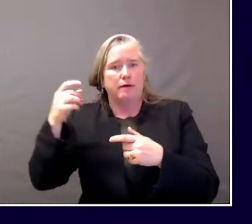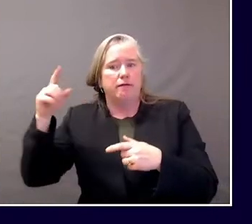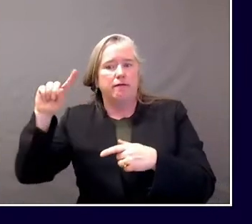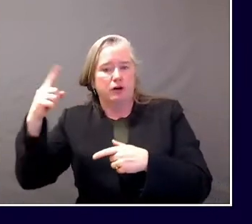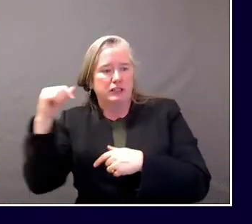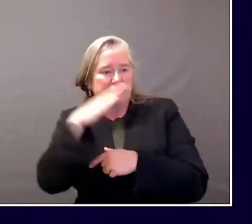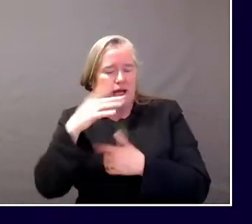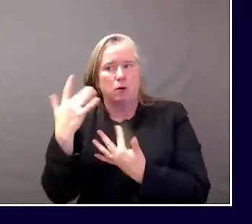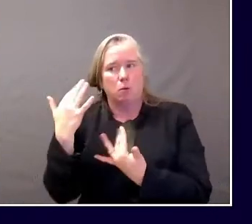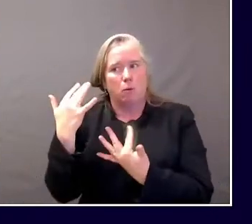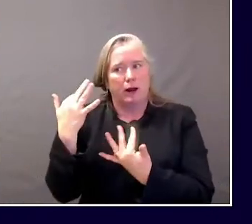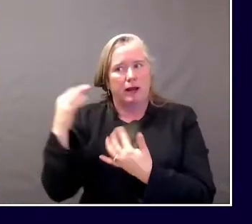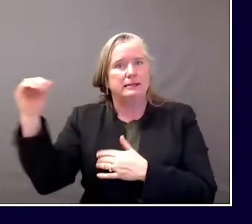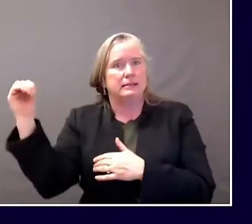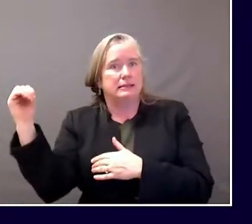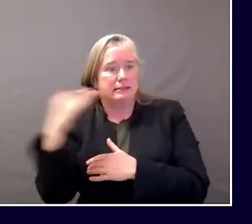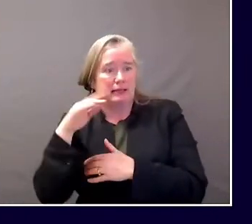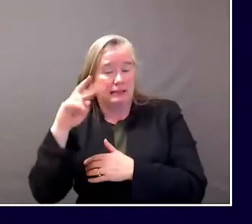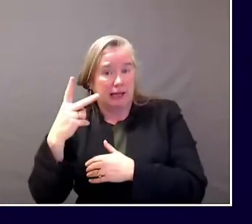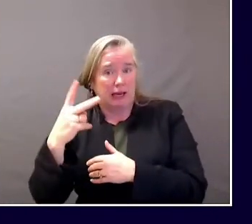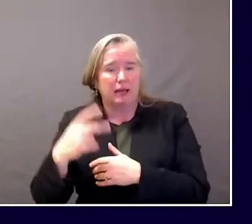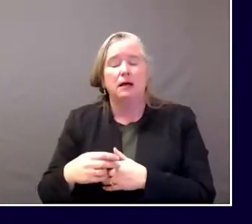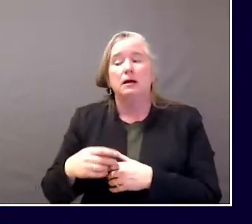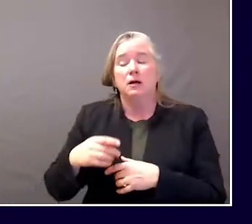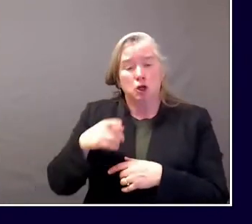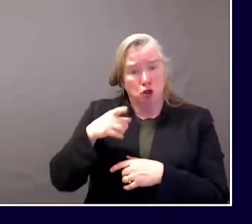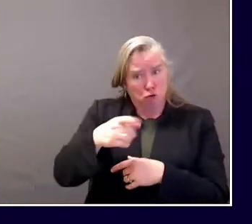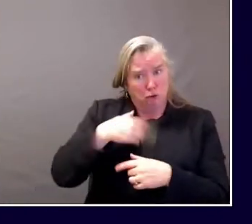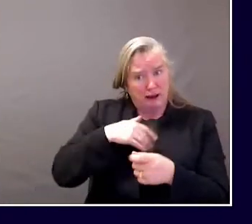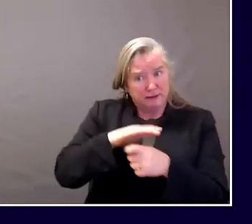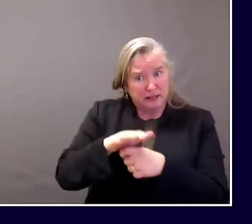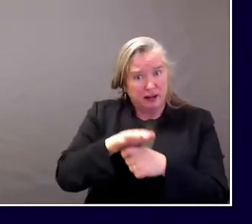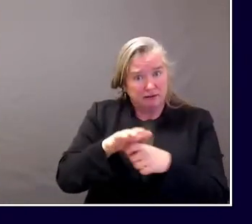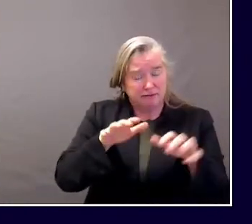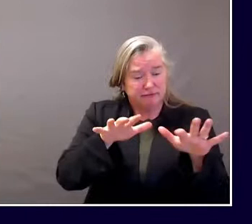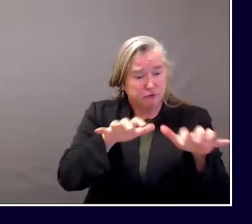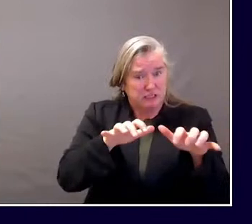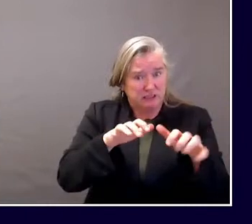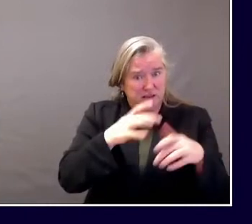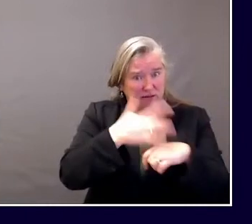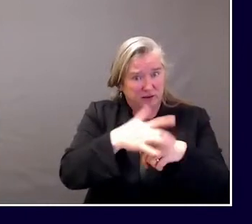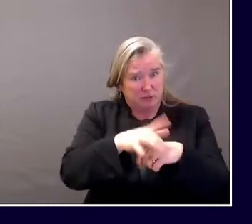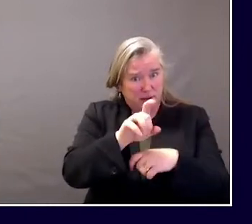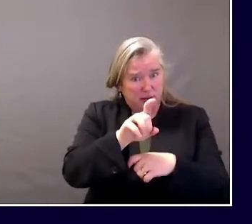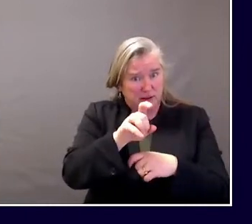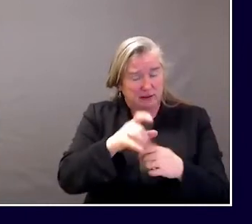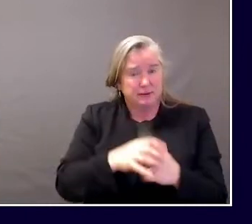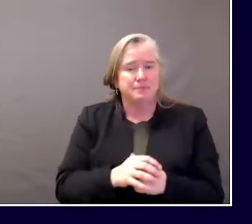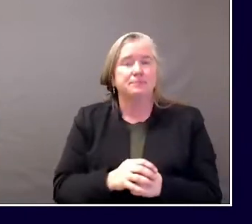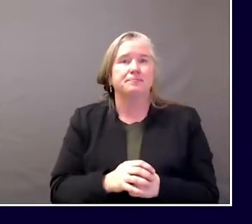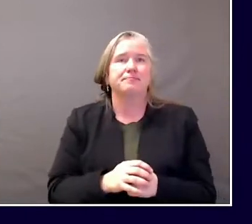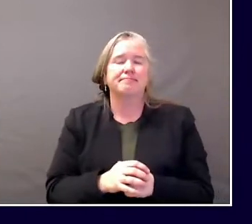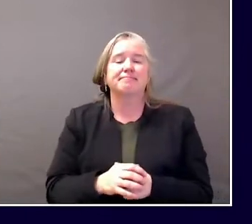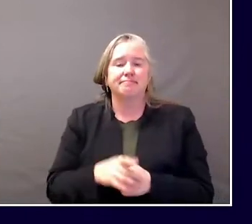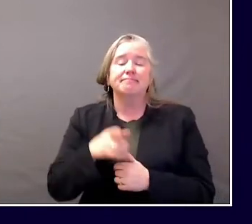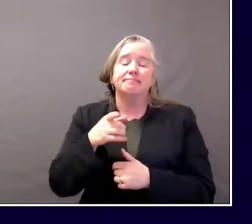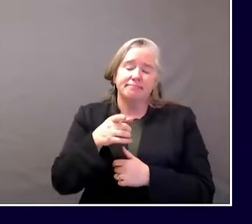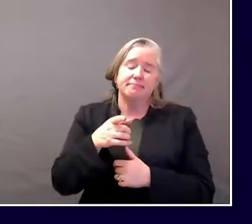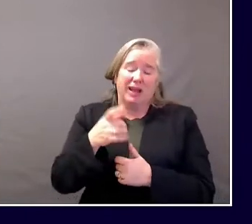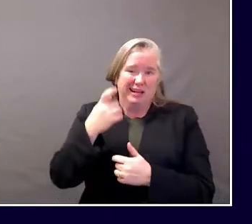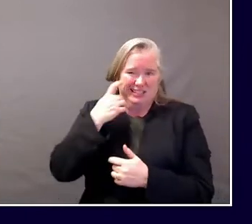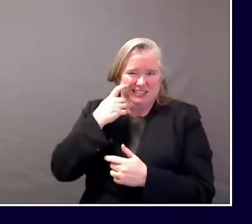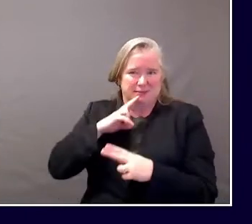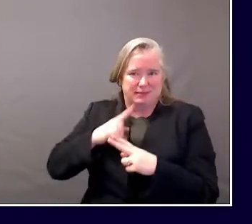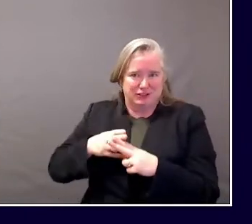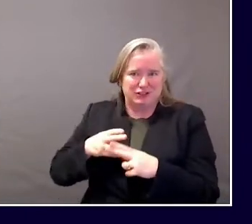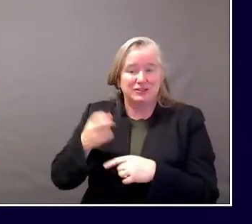Amy, a moment ago, I mentioned in connection with Eric's question that this second dose thing may change a little bit in 12